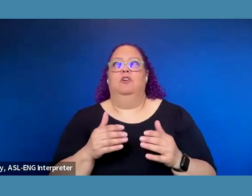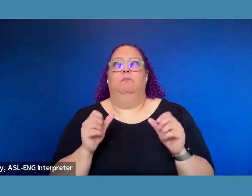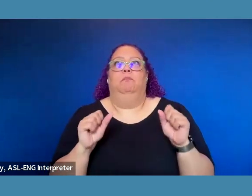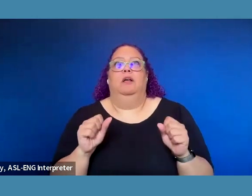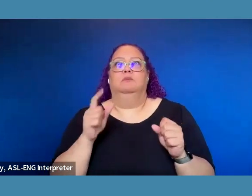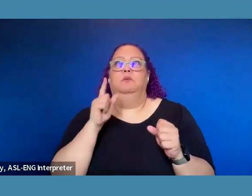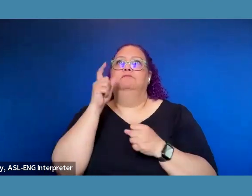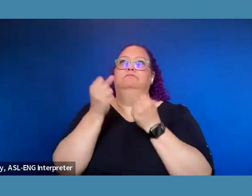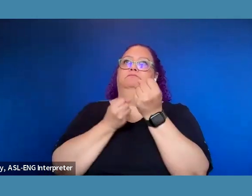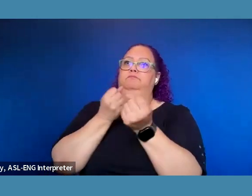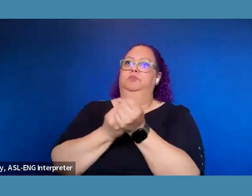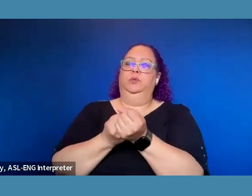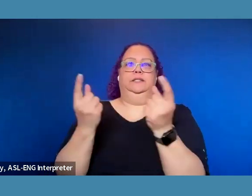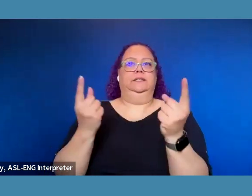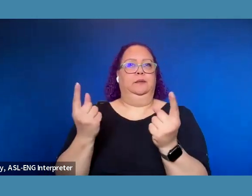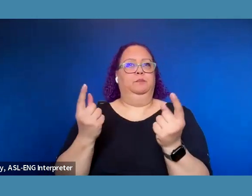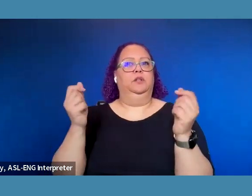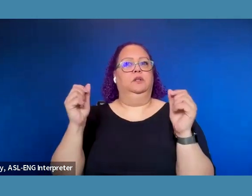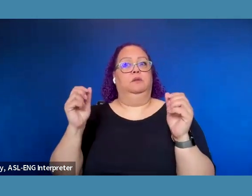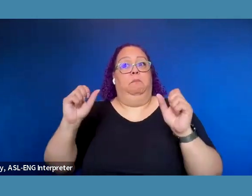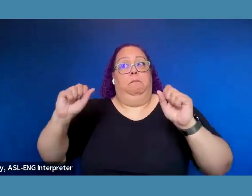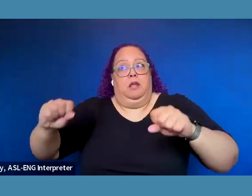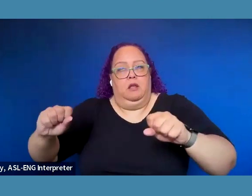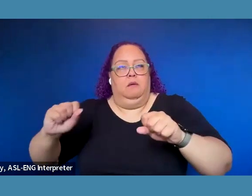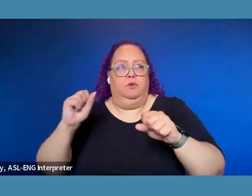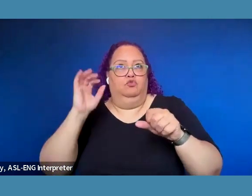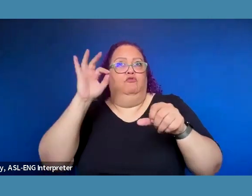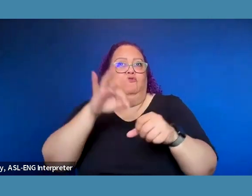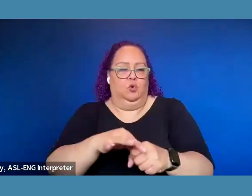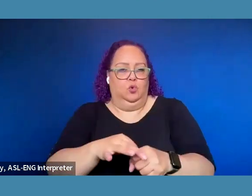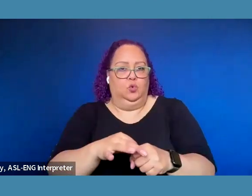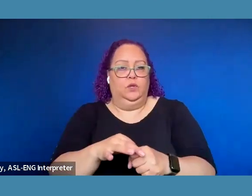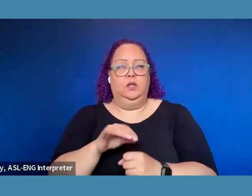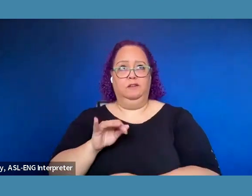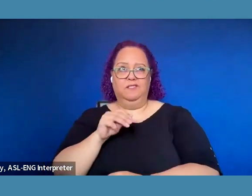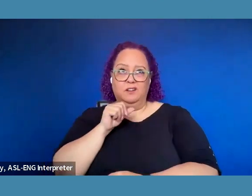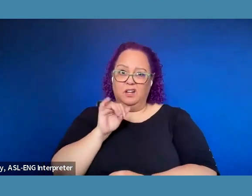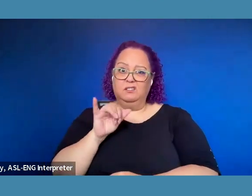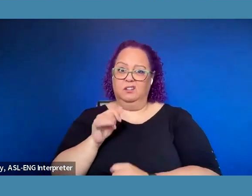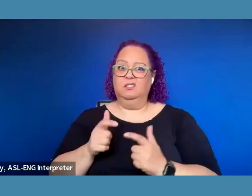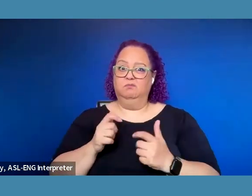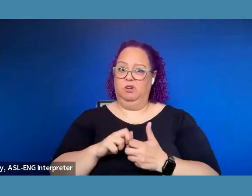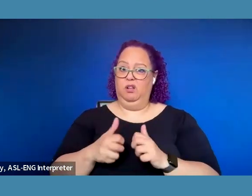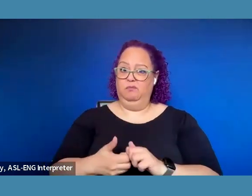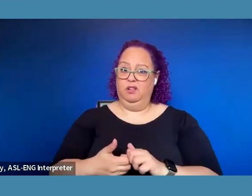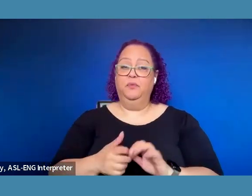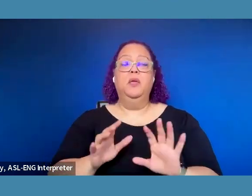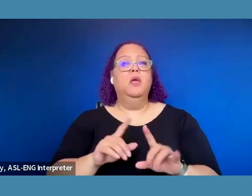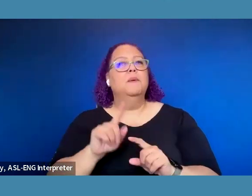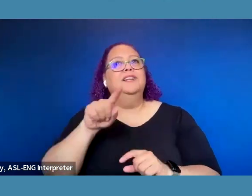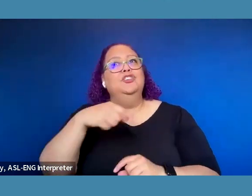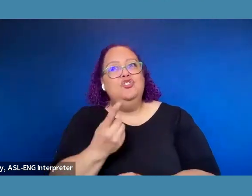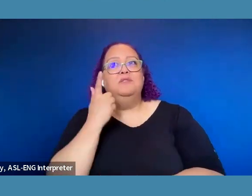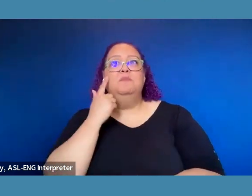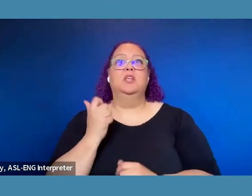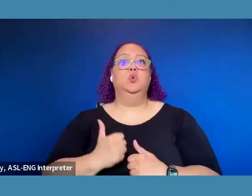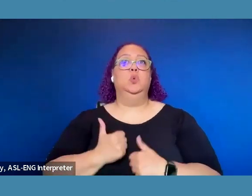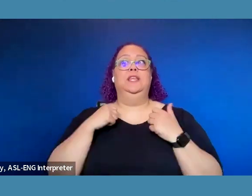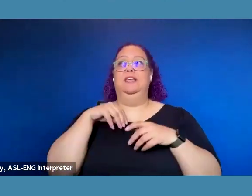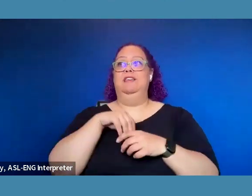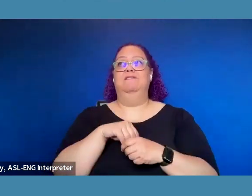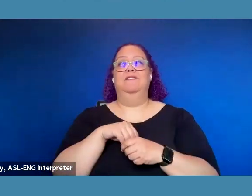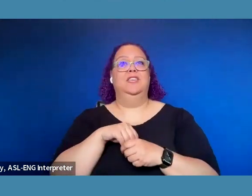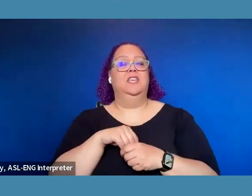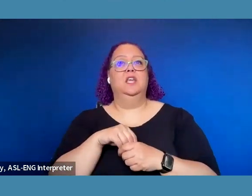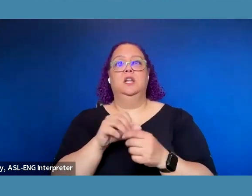If they are not, that is a bigger problem. But you just because you live in a facility, it doesn't restrict any